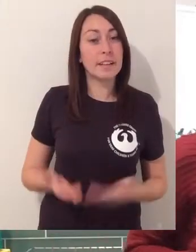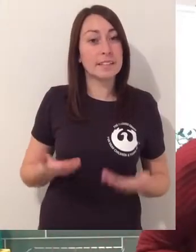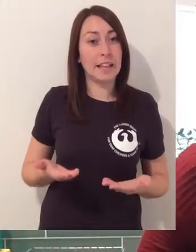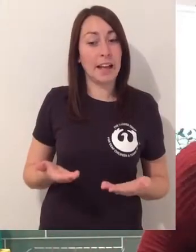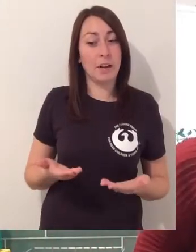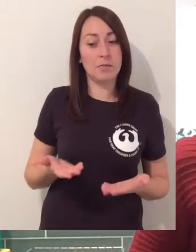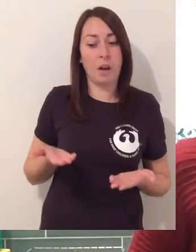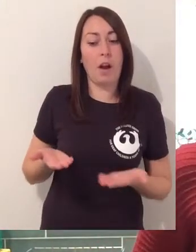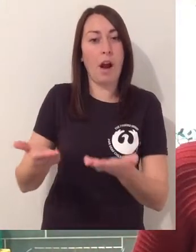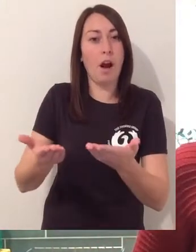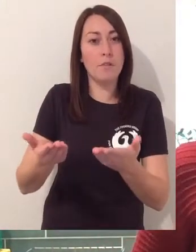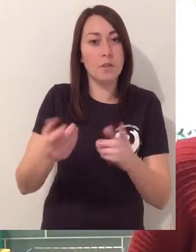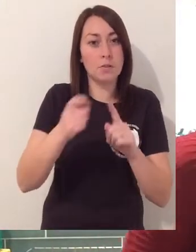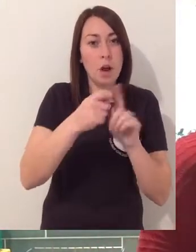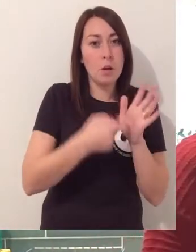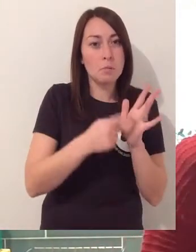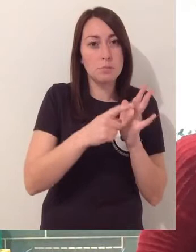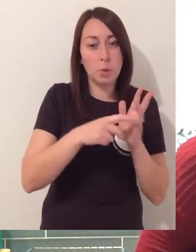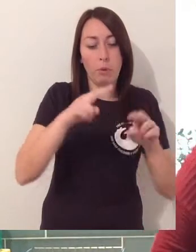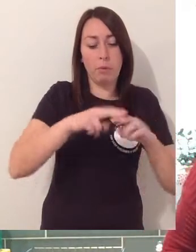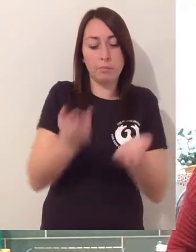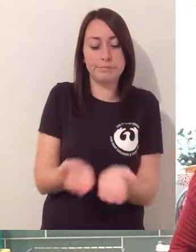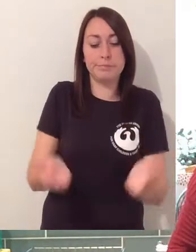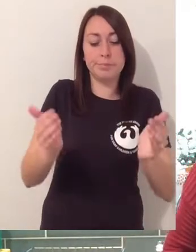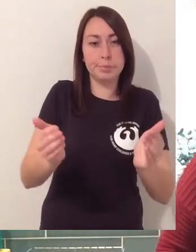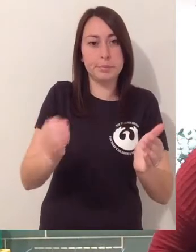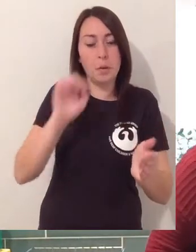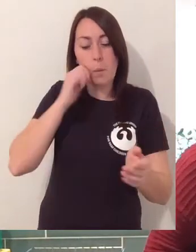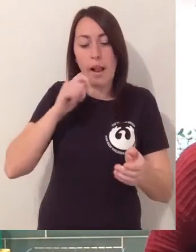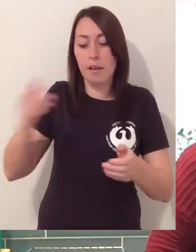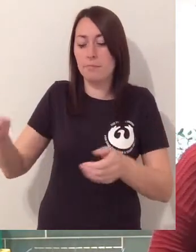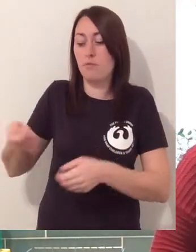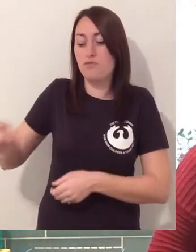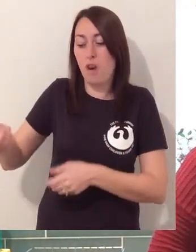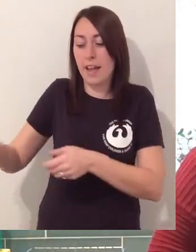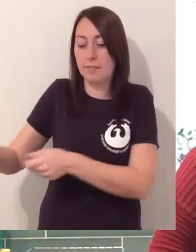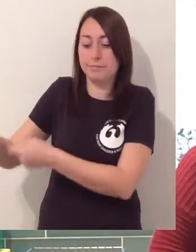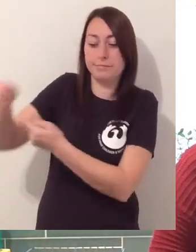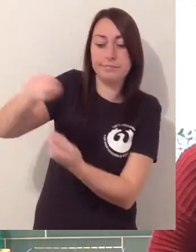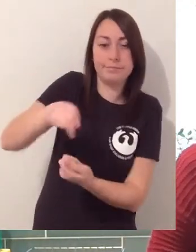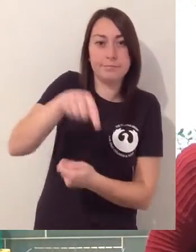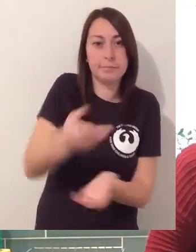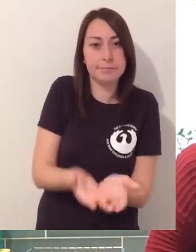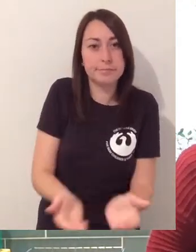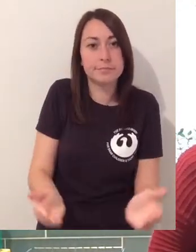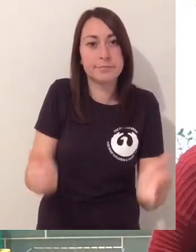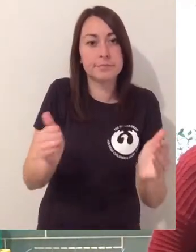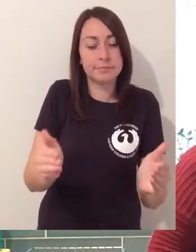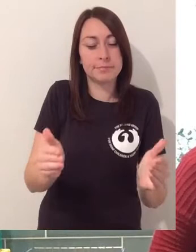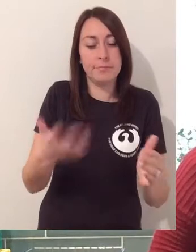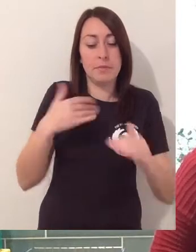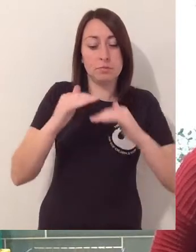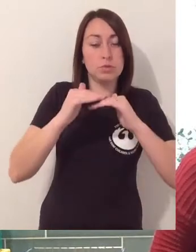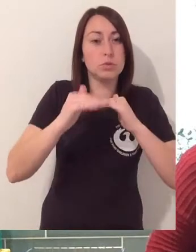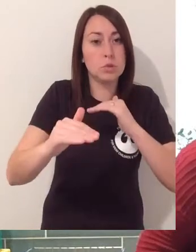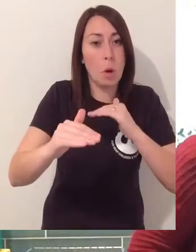What you're going to do now is get an oven-proof dish, because what we're going to do is we're going to move all of this contents that's in your frying pan into the bottom of the dish, and